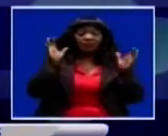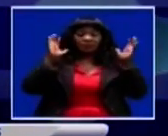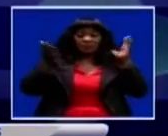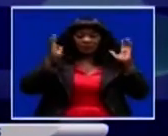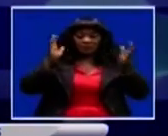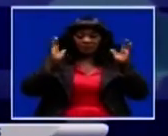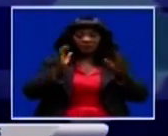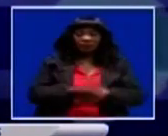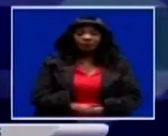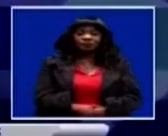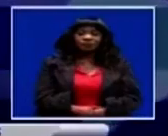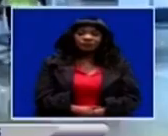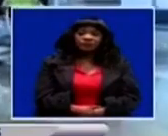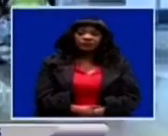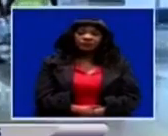delegates.